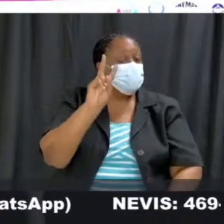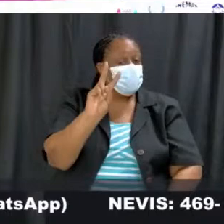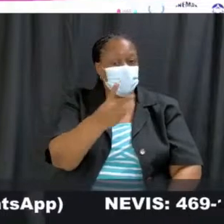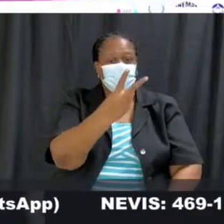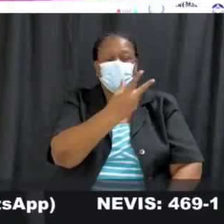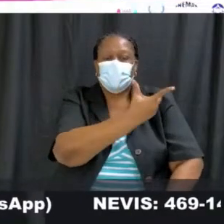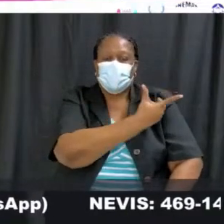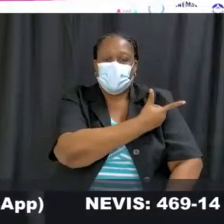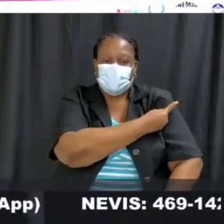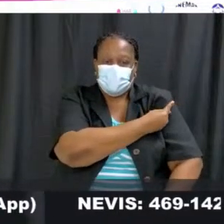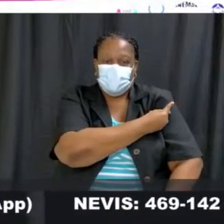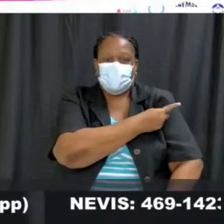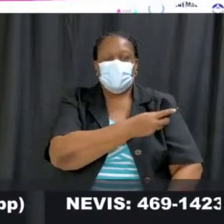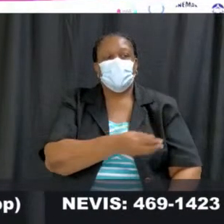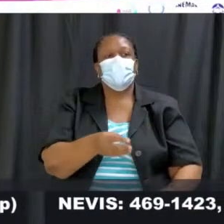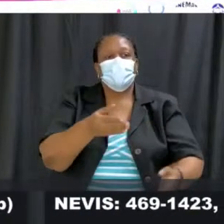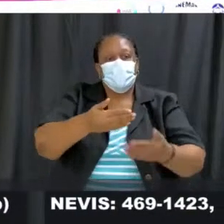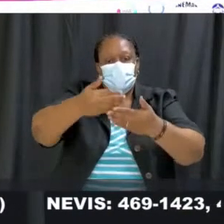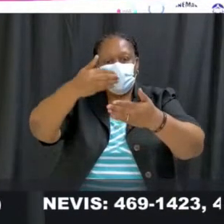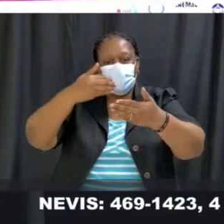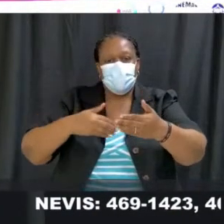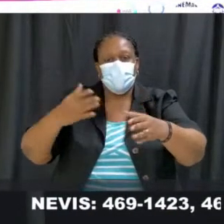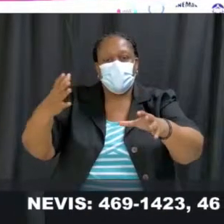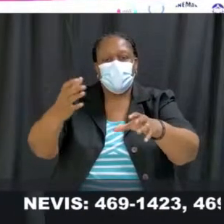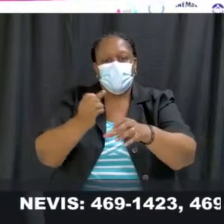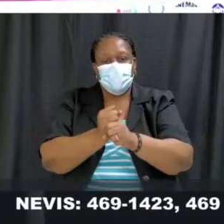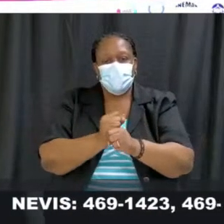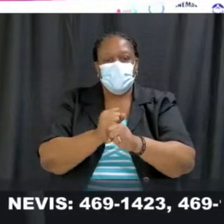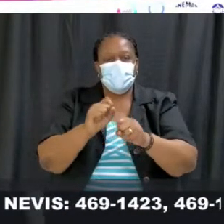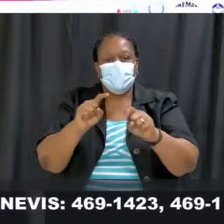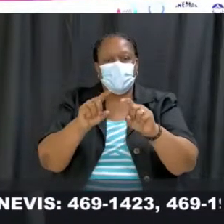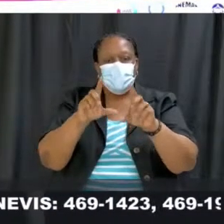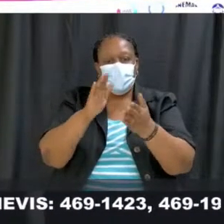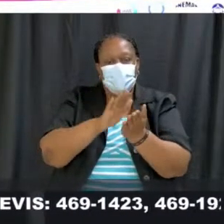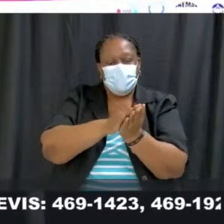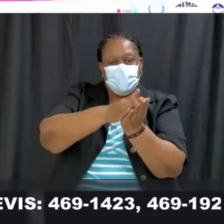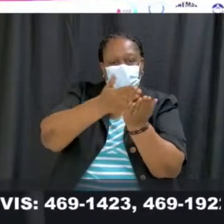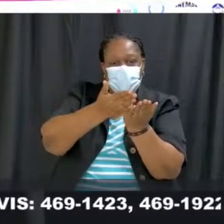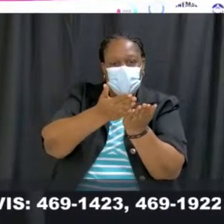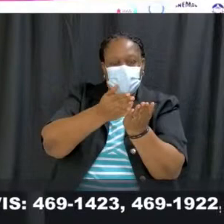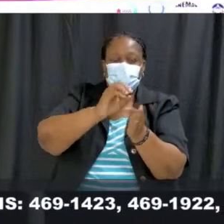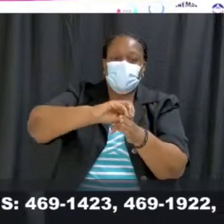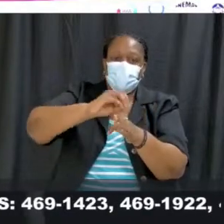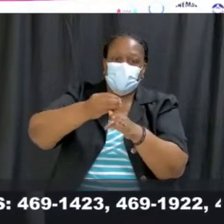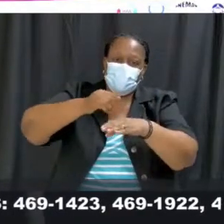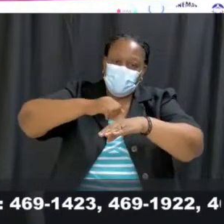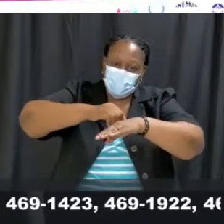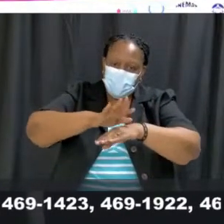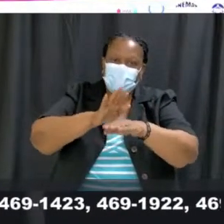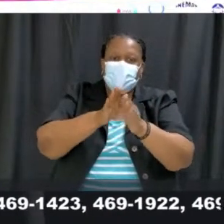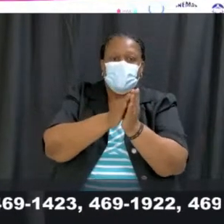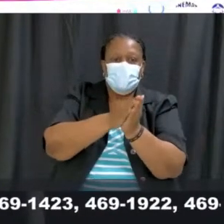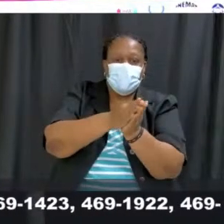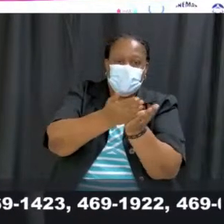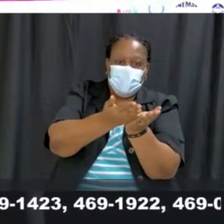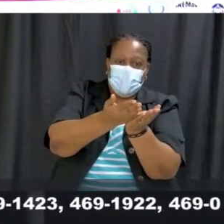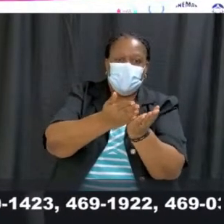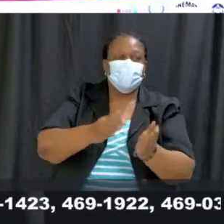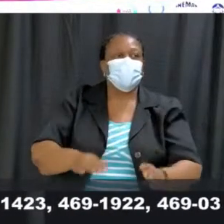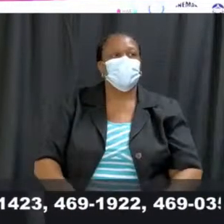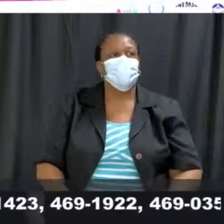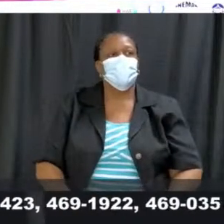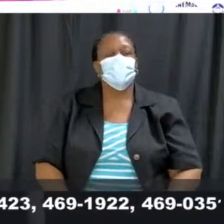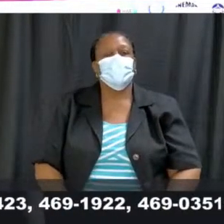jabs in arm before you can receive the electronic version of your card. We are going to continue with